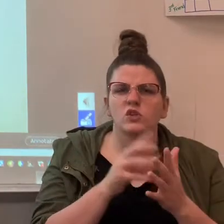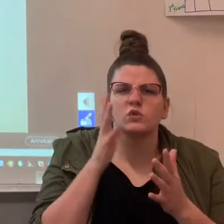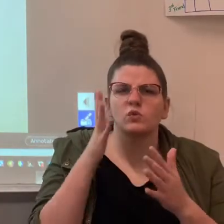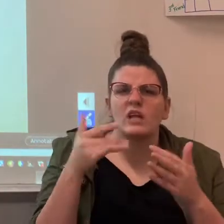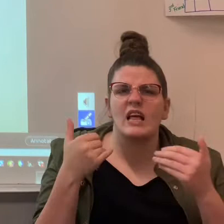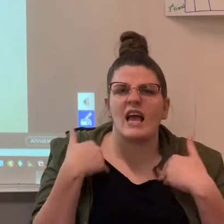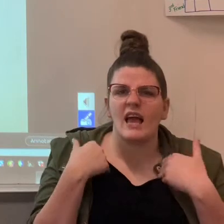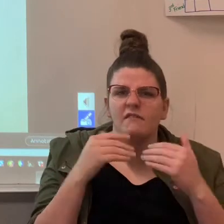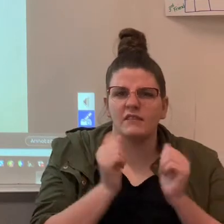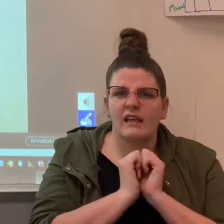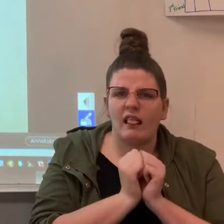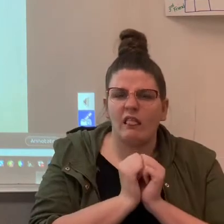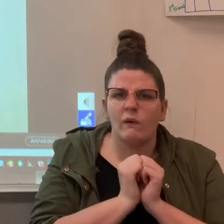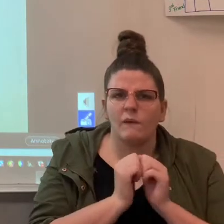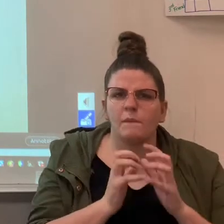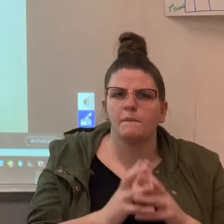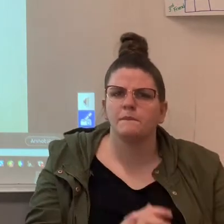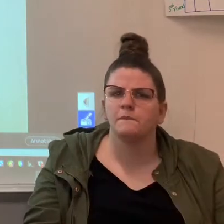would take your